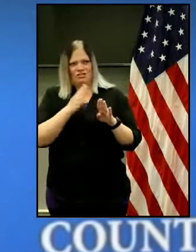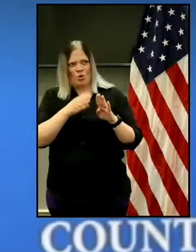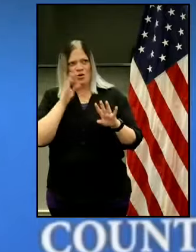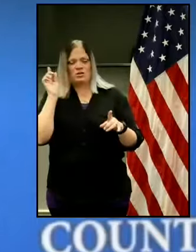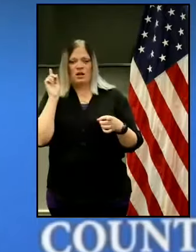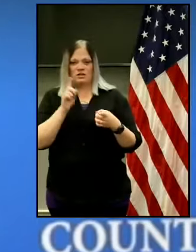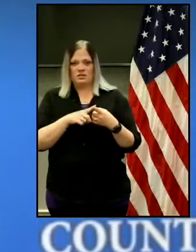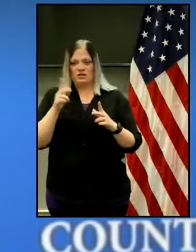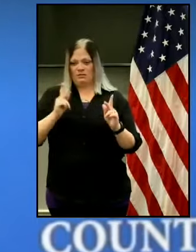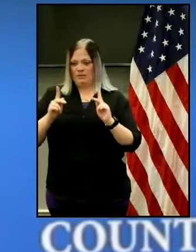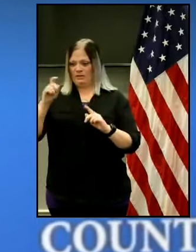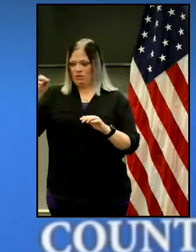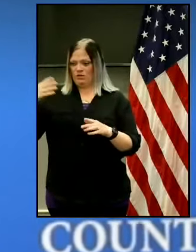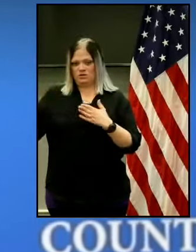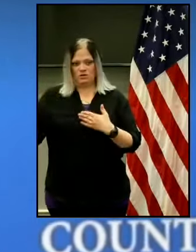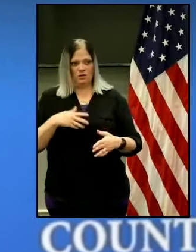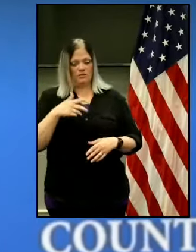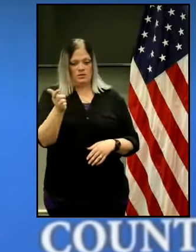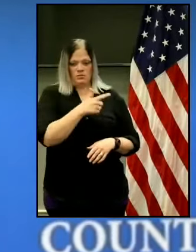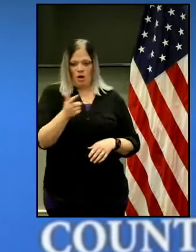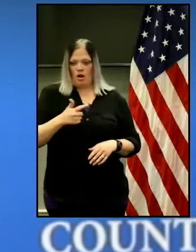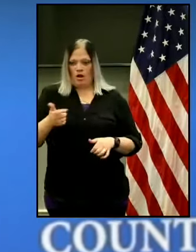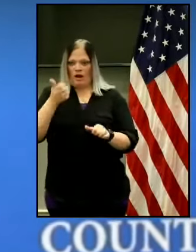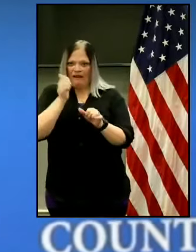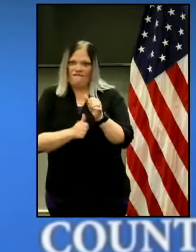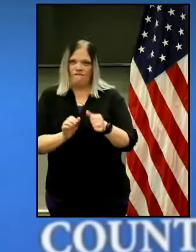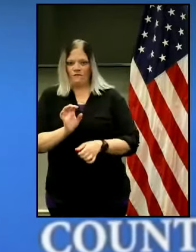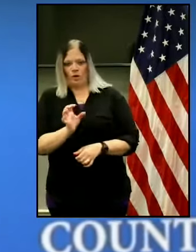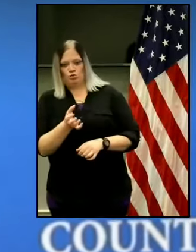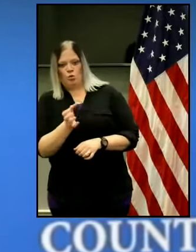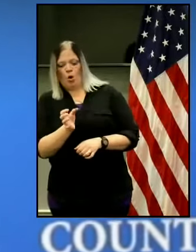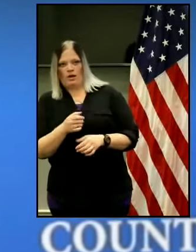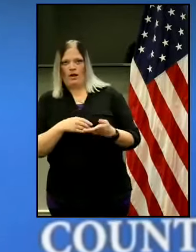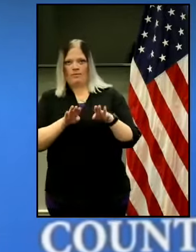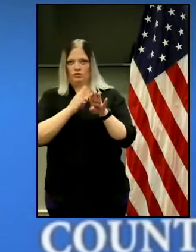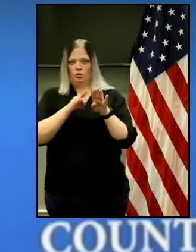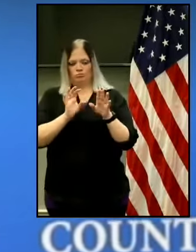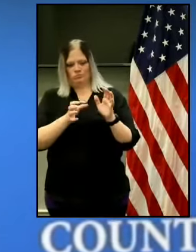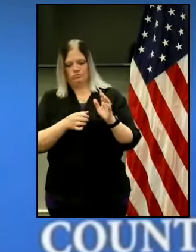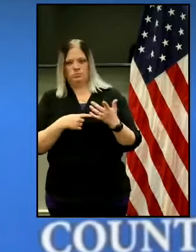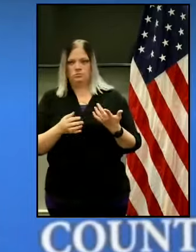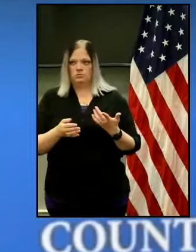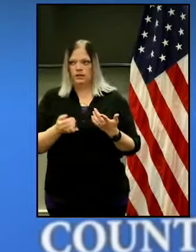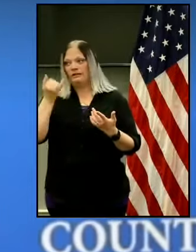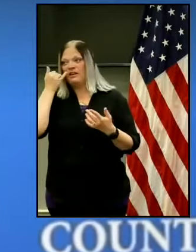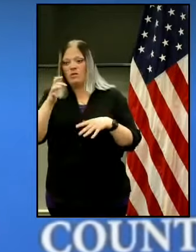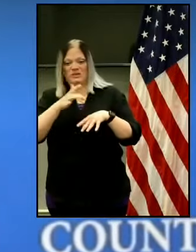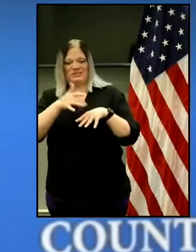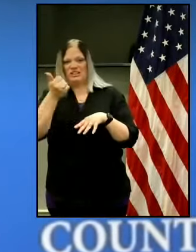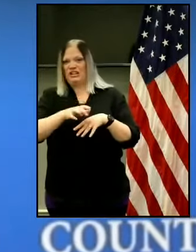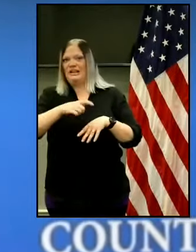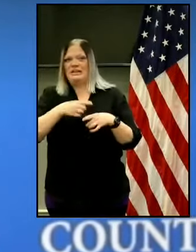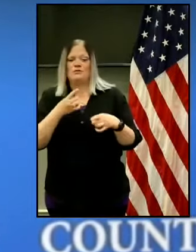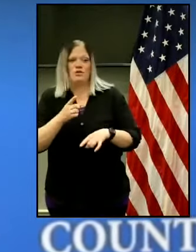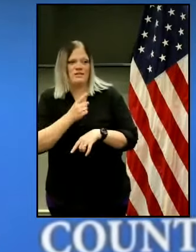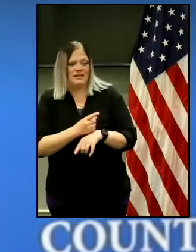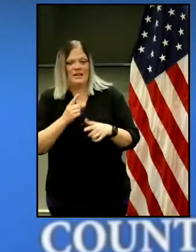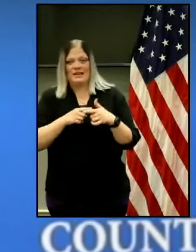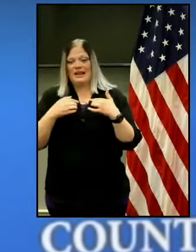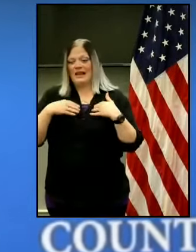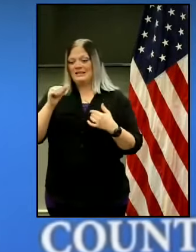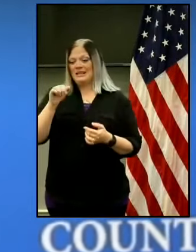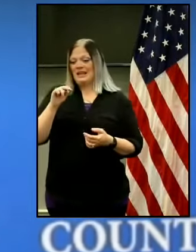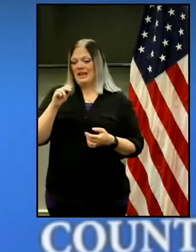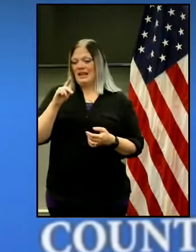you have to have individuals come and spray every one, so that they ensure that if it was touched during the day, it has the